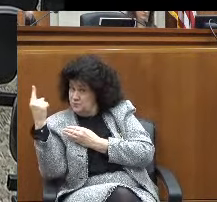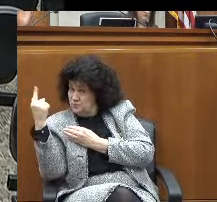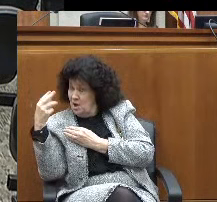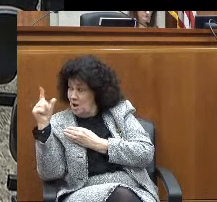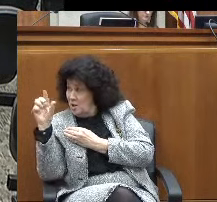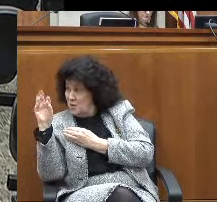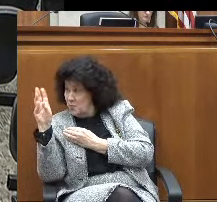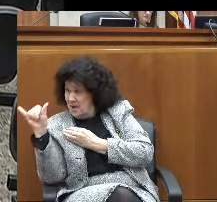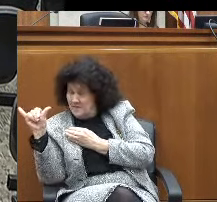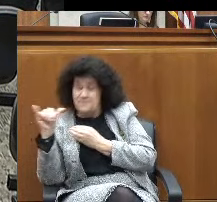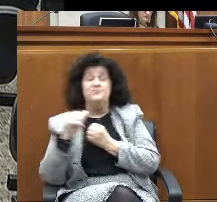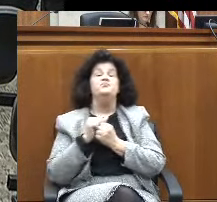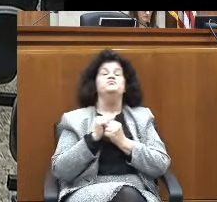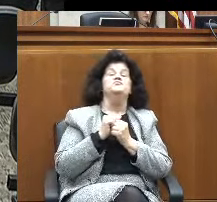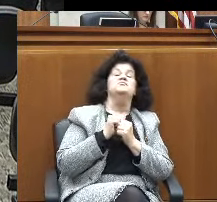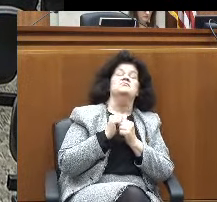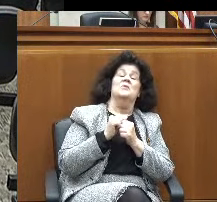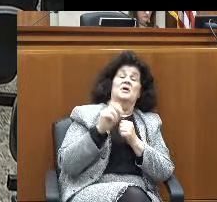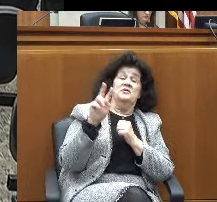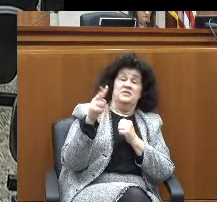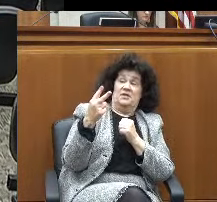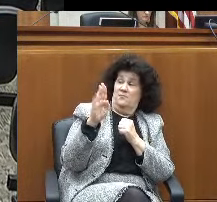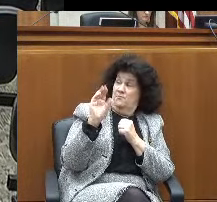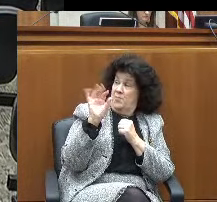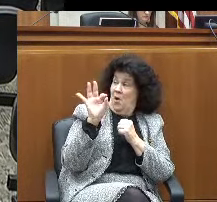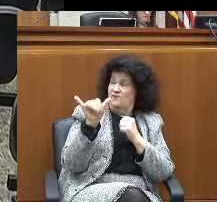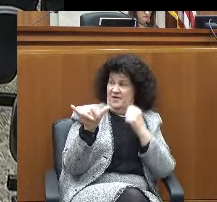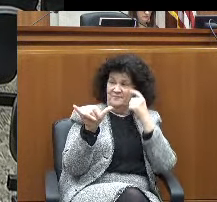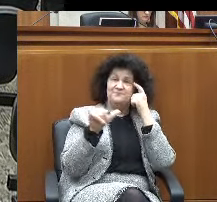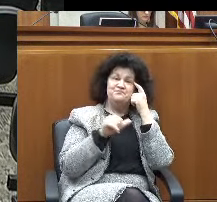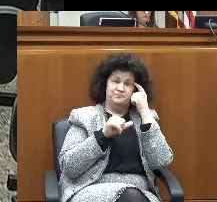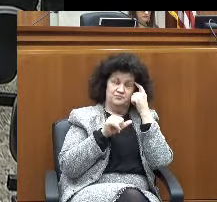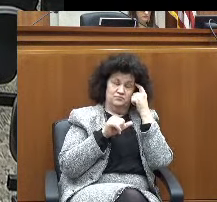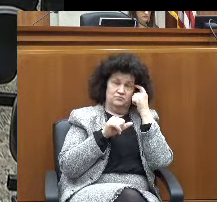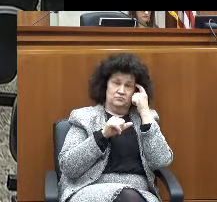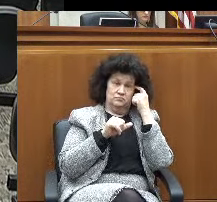Ms. Holloway? Ms. Bugby?